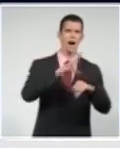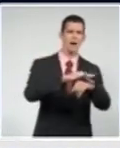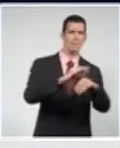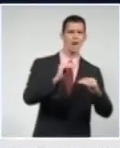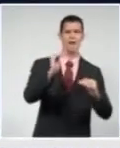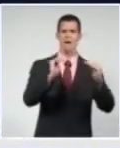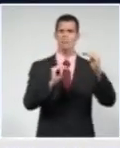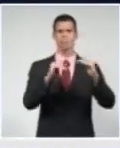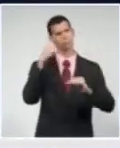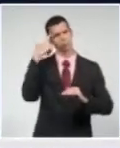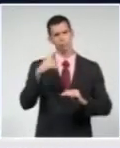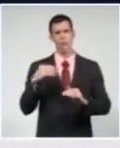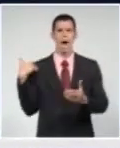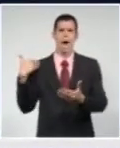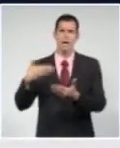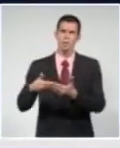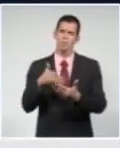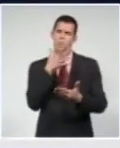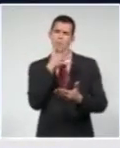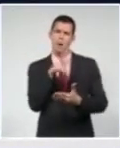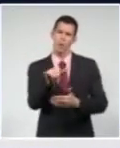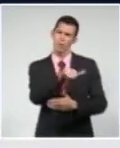2,309 people, or